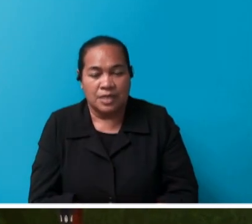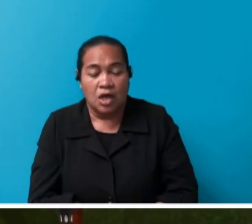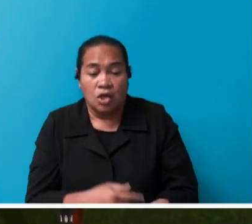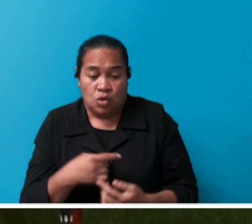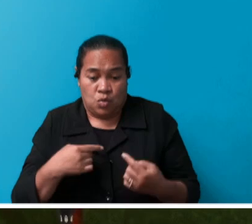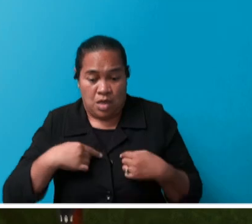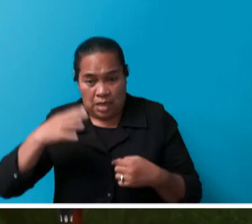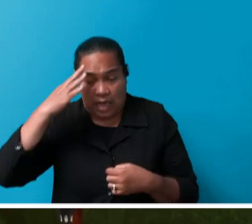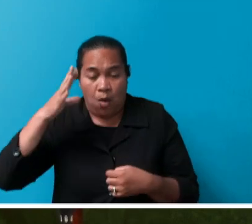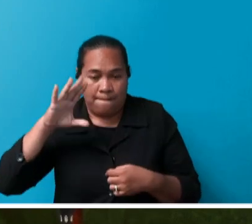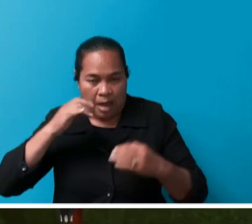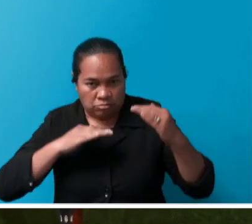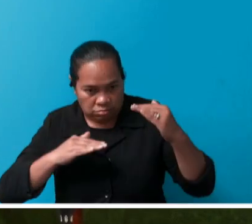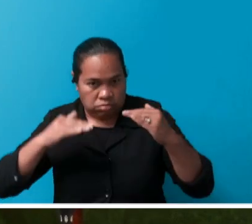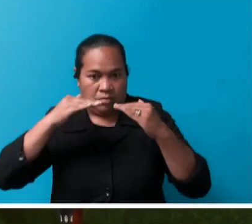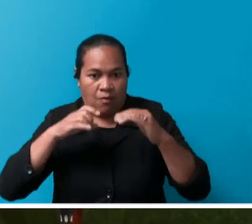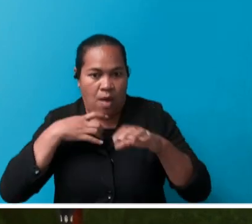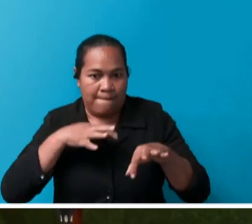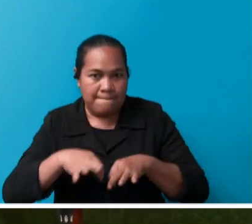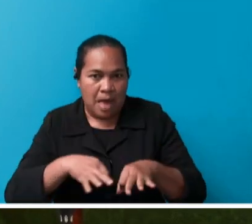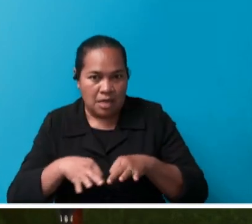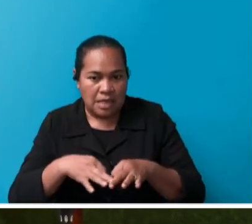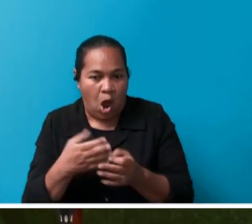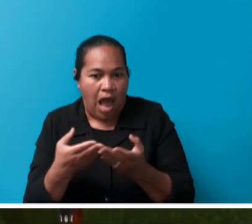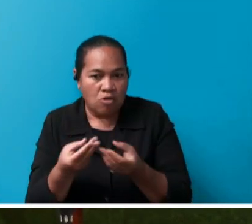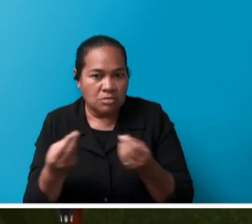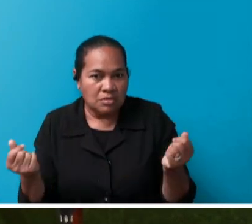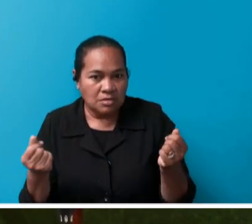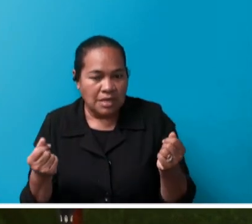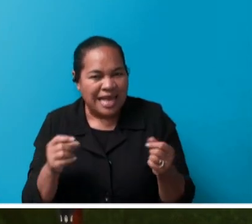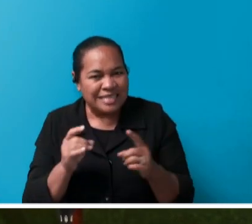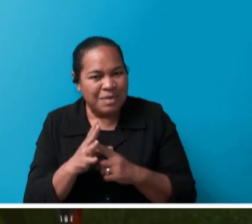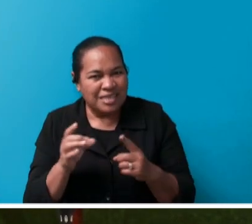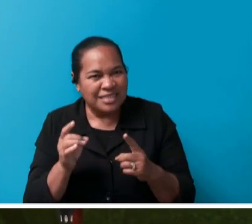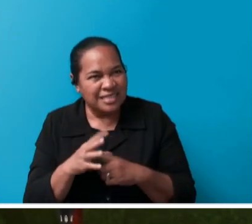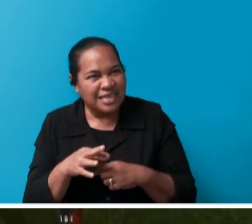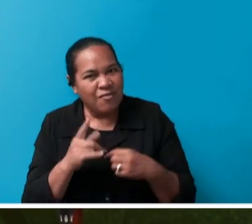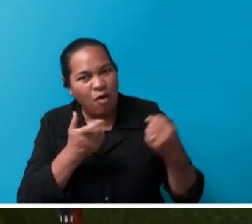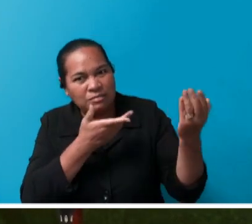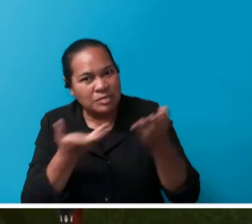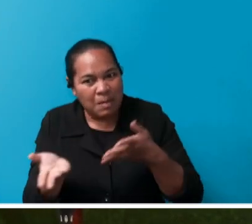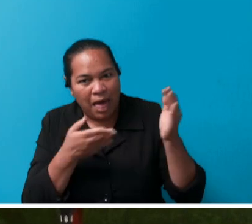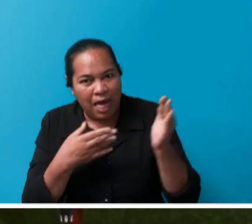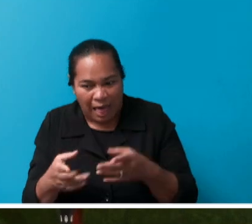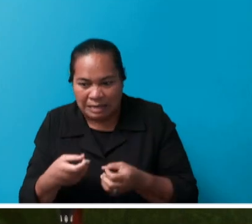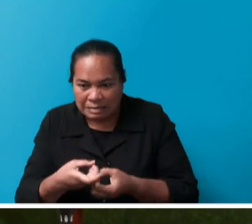must be on par in our planning and on mitigating the supply chain challenges as we move on, Mr.